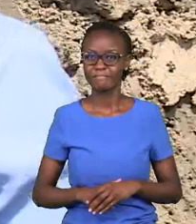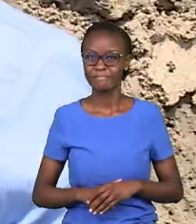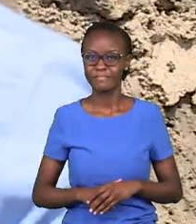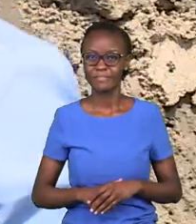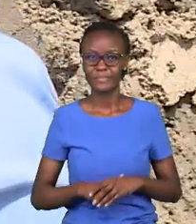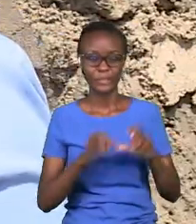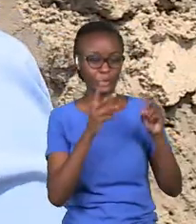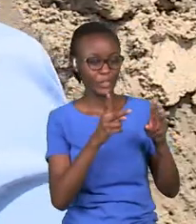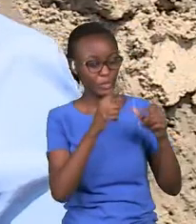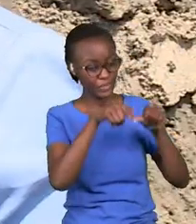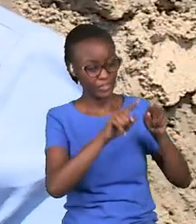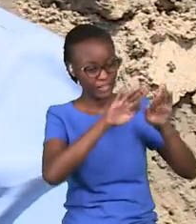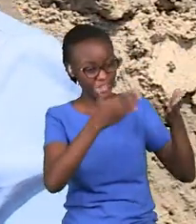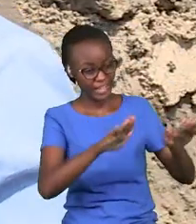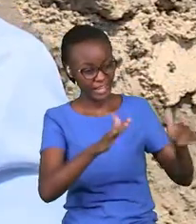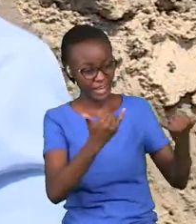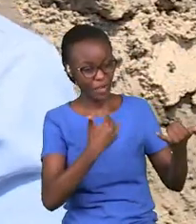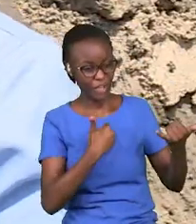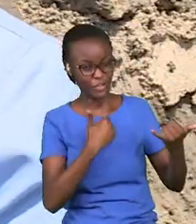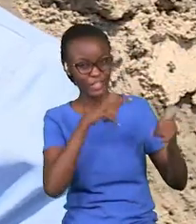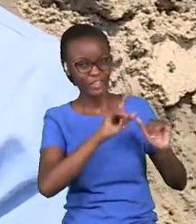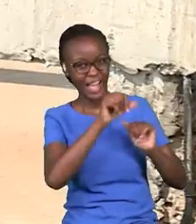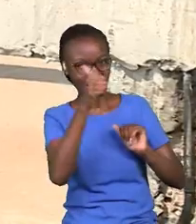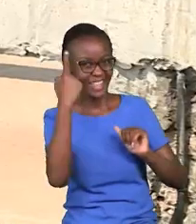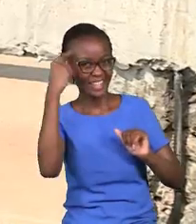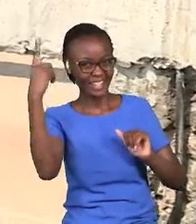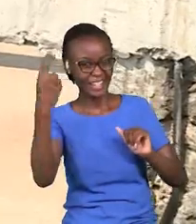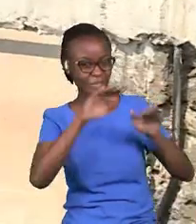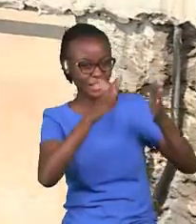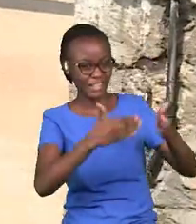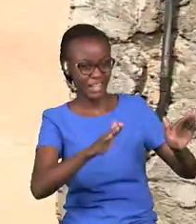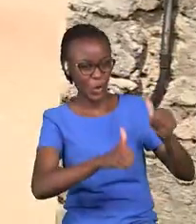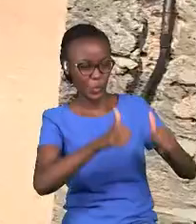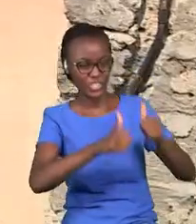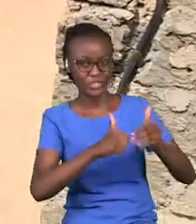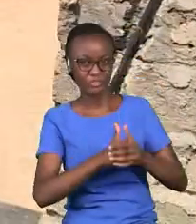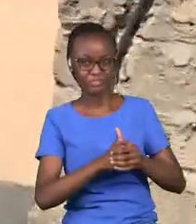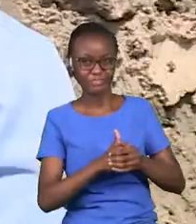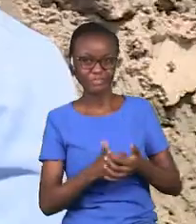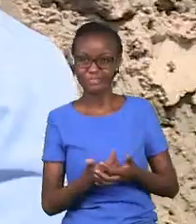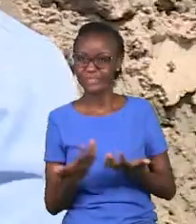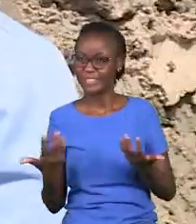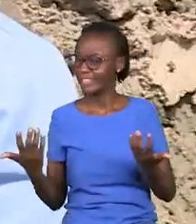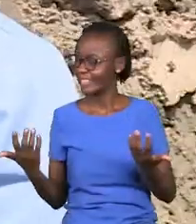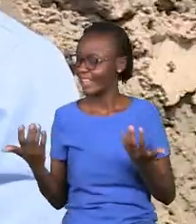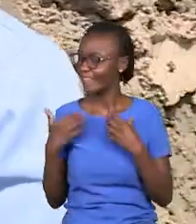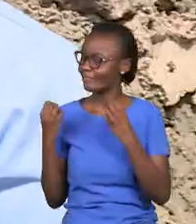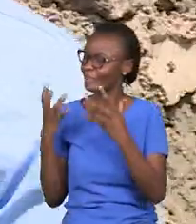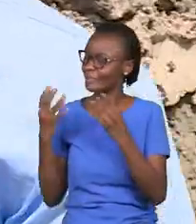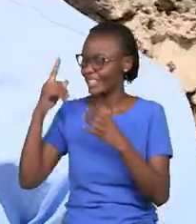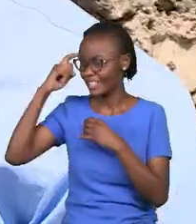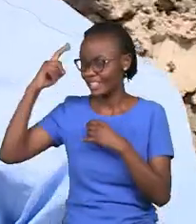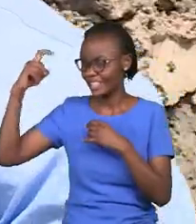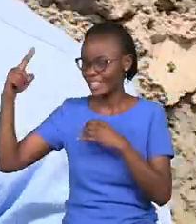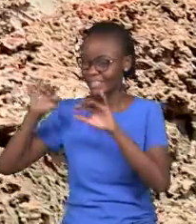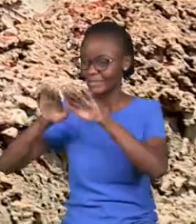Apart from the car you're driving now, what's your dream car? My dream car? I've had many dream cars, and